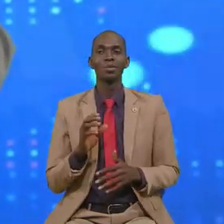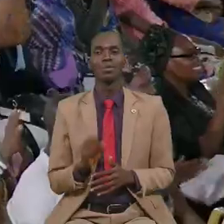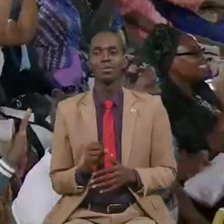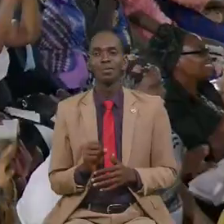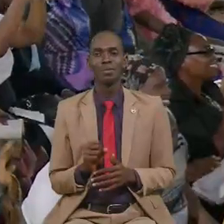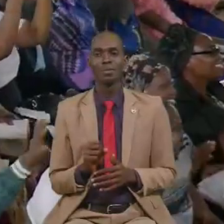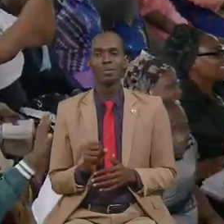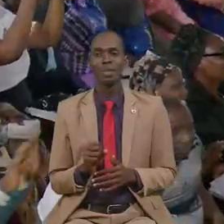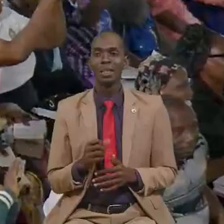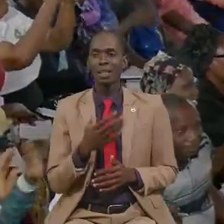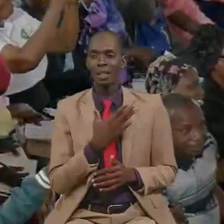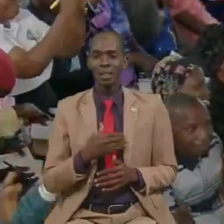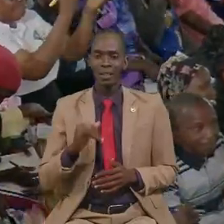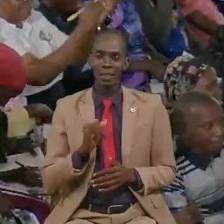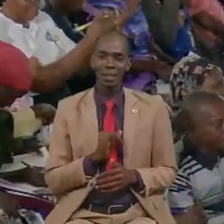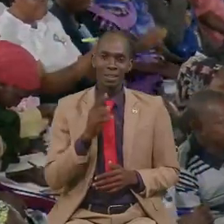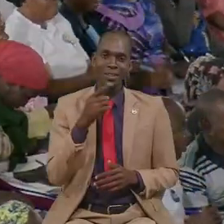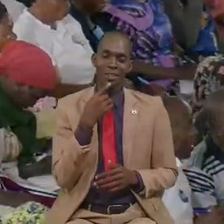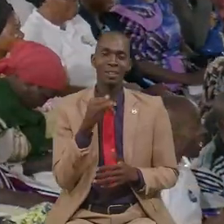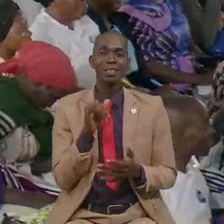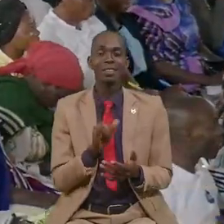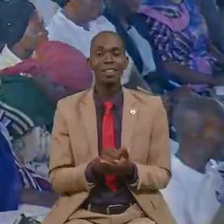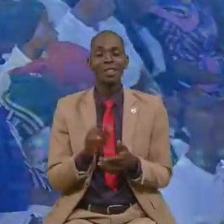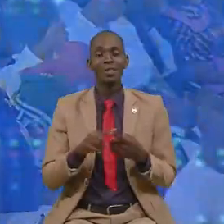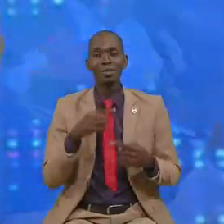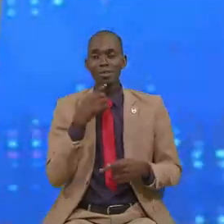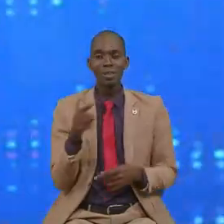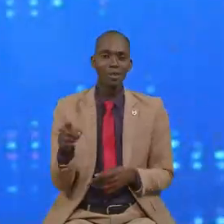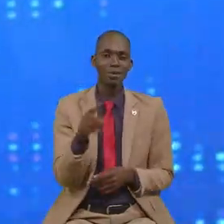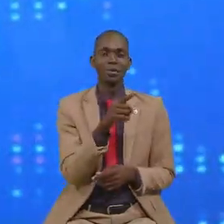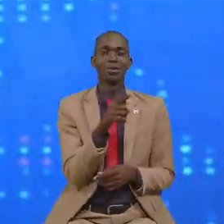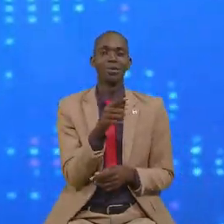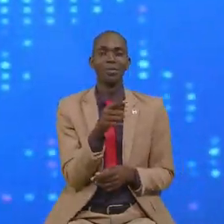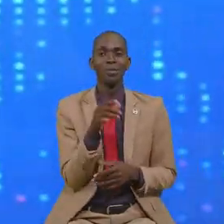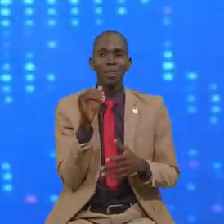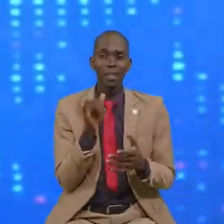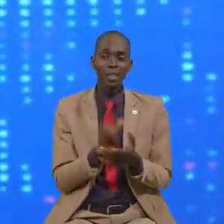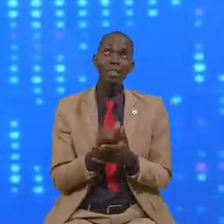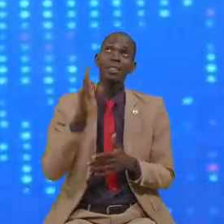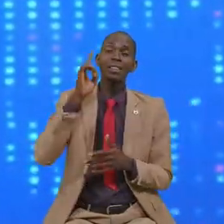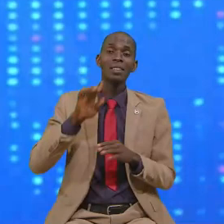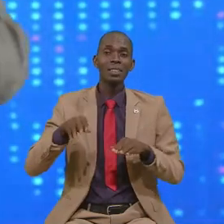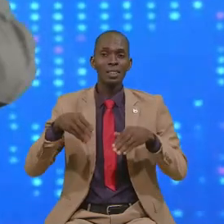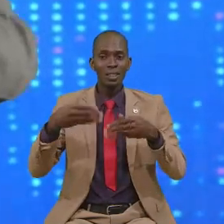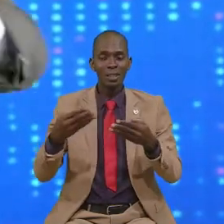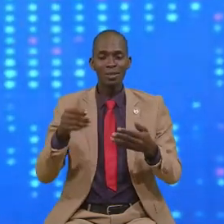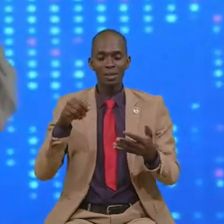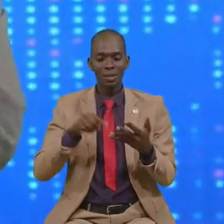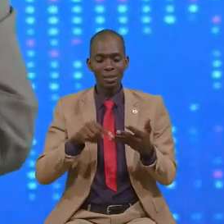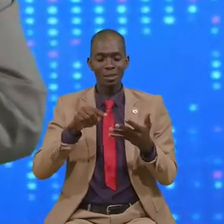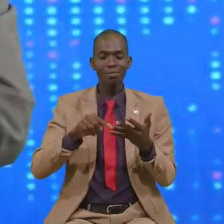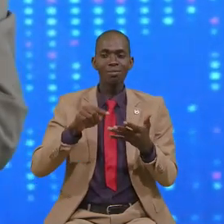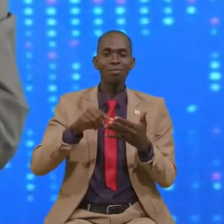I say that to tell you that he gave this